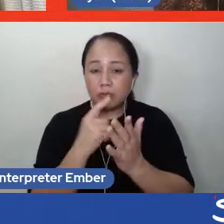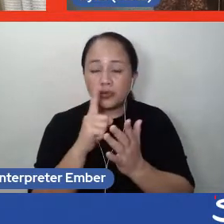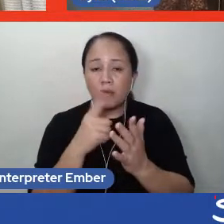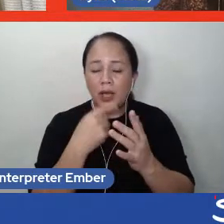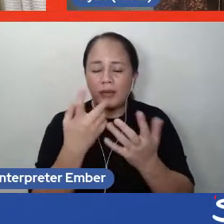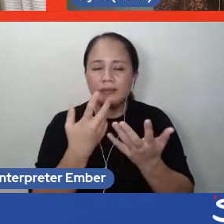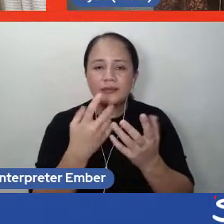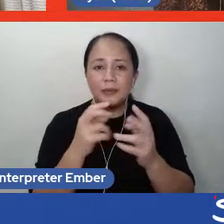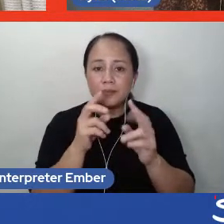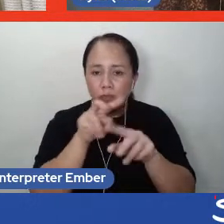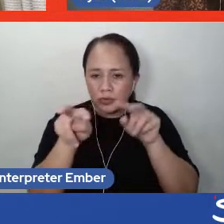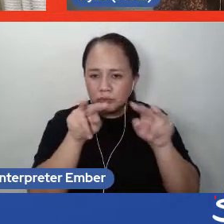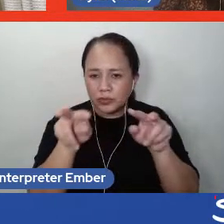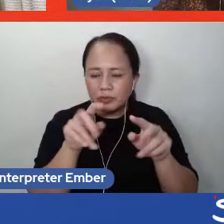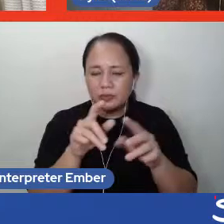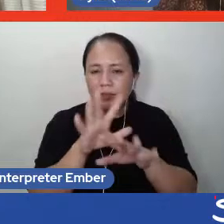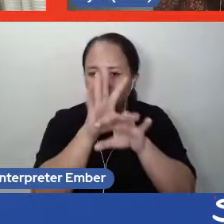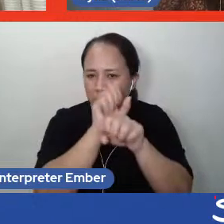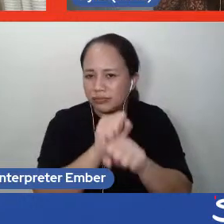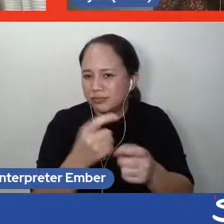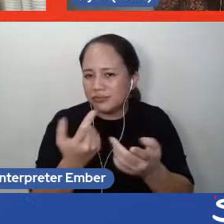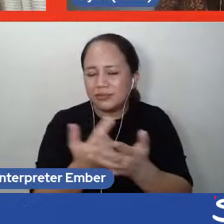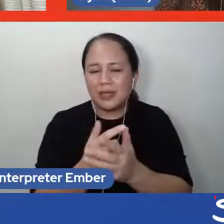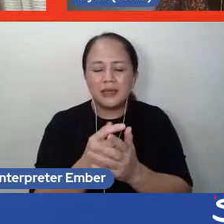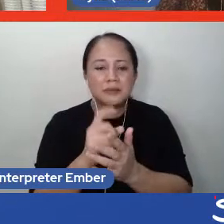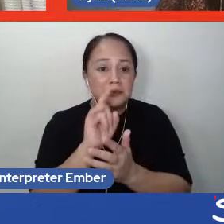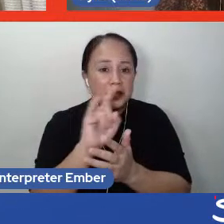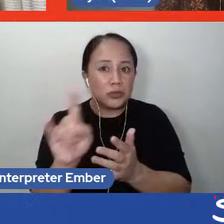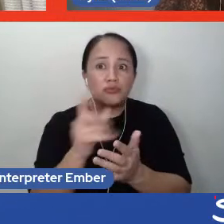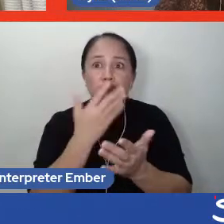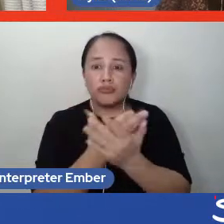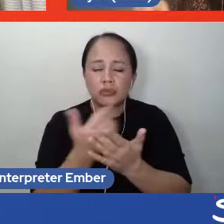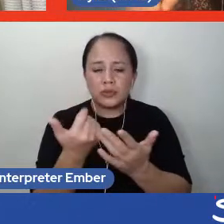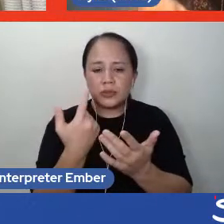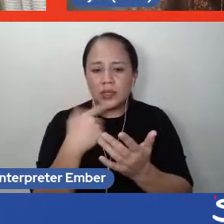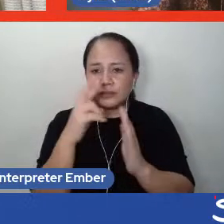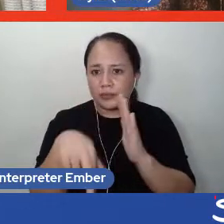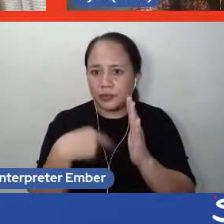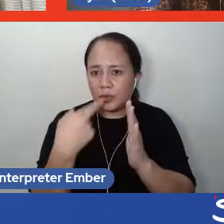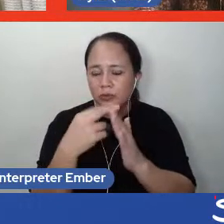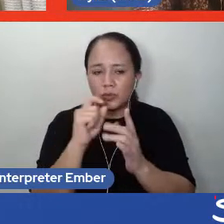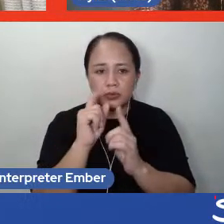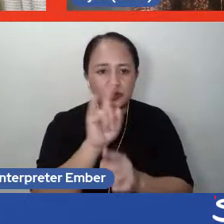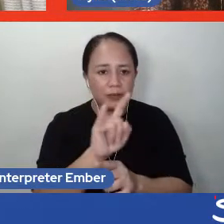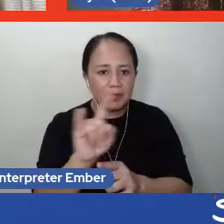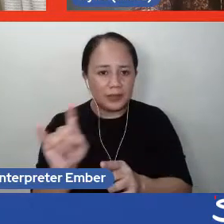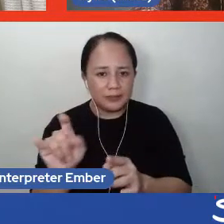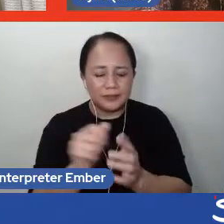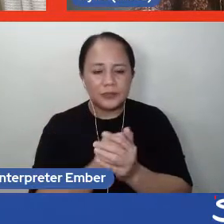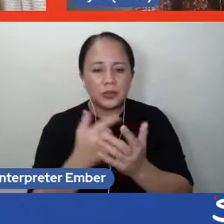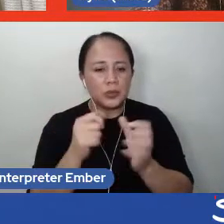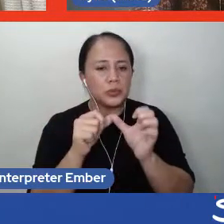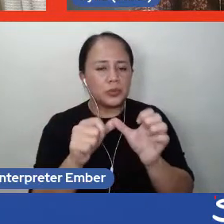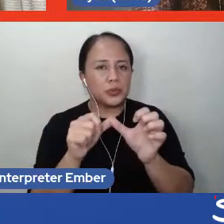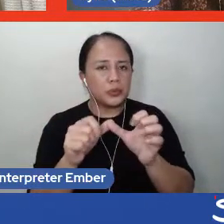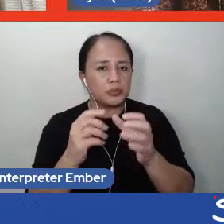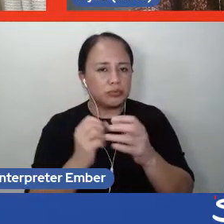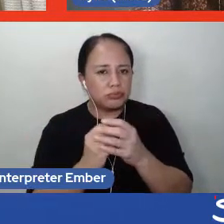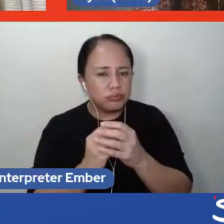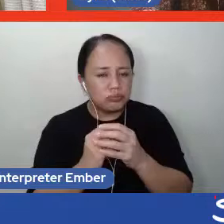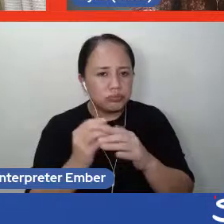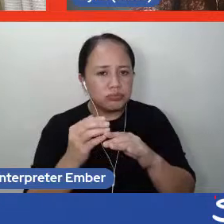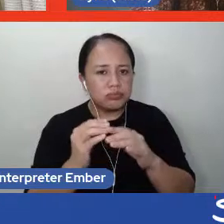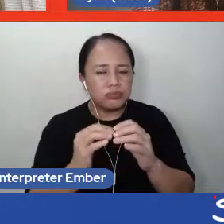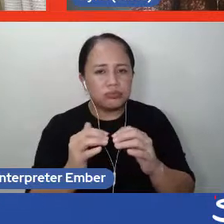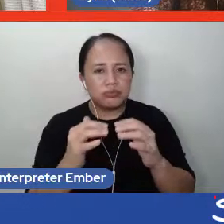traditional media, and it's good, especially as the role of social media continues to grow in the